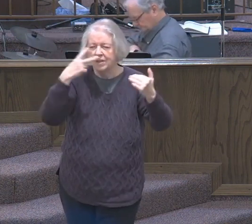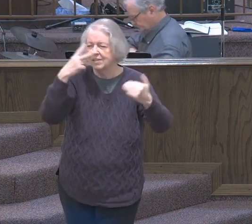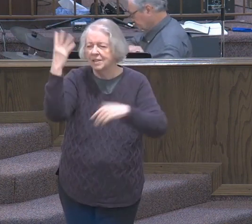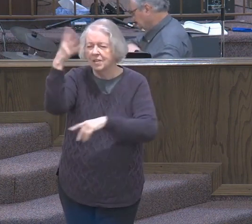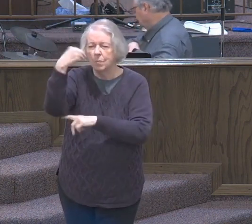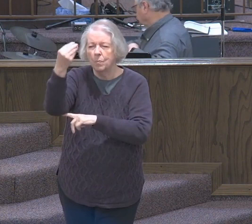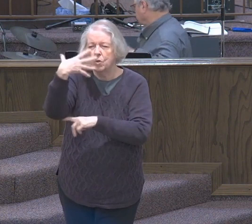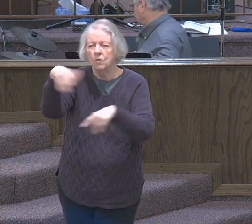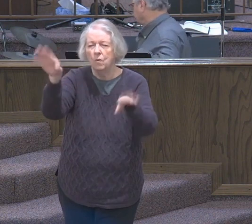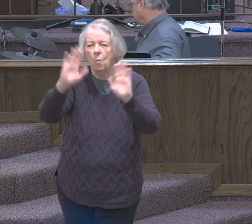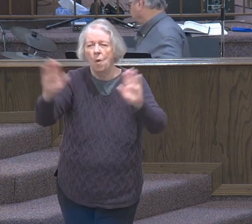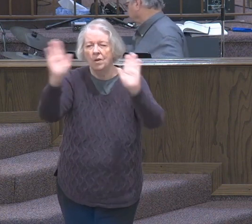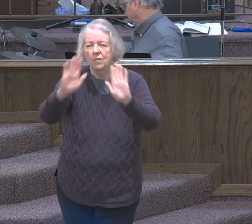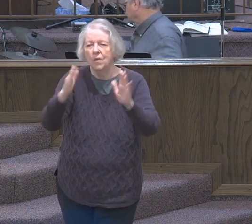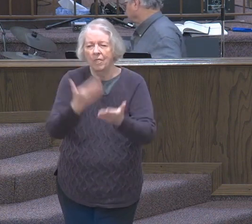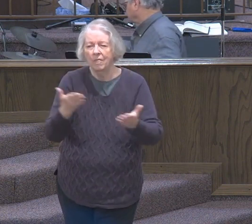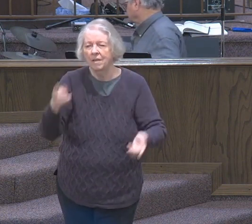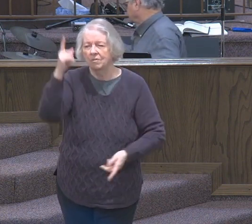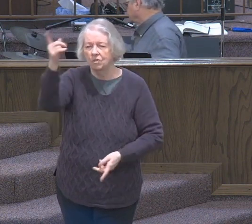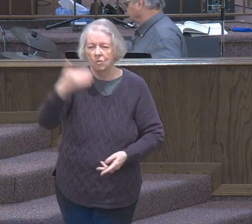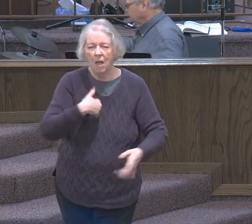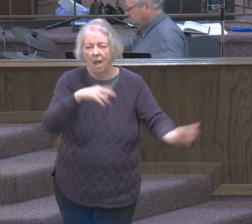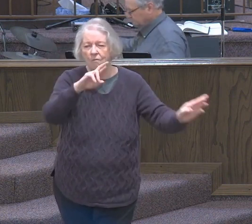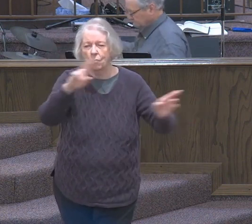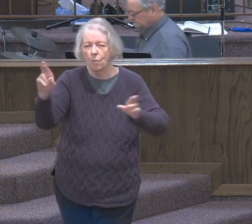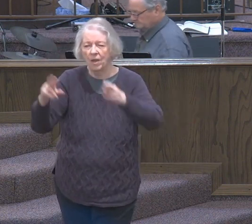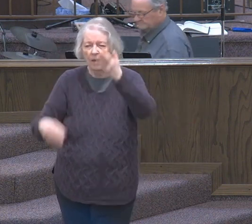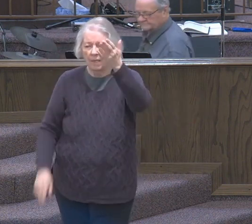always, always be with us